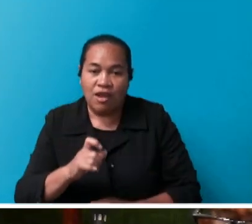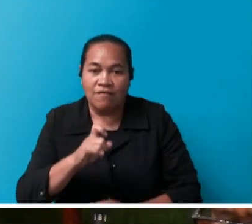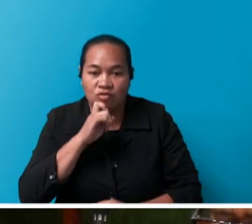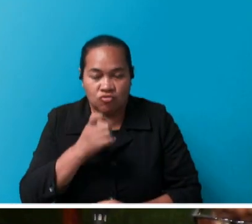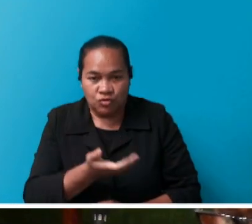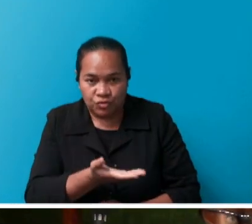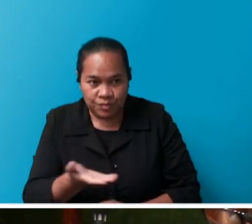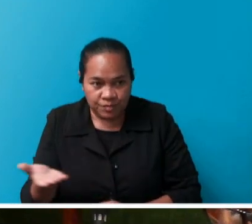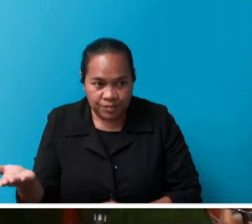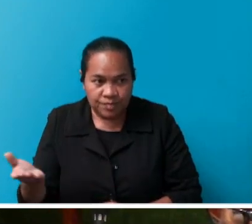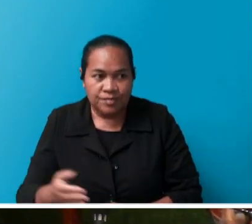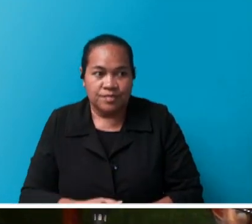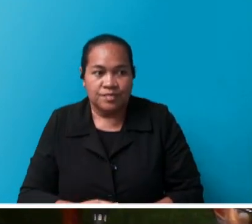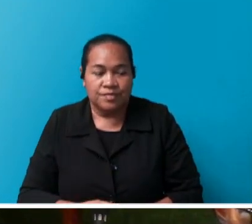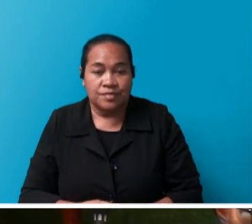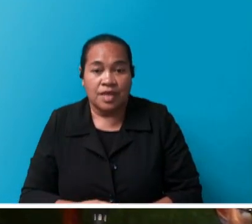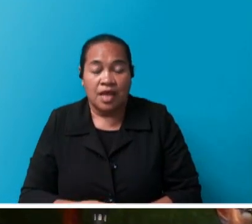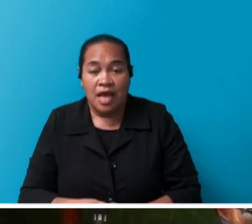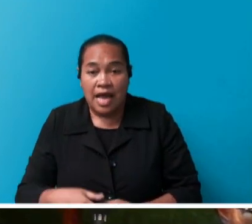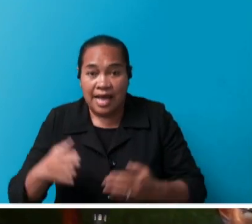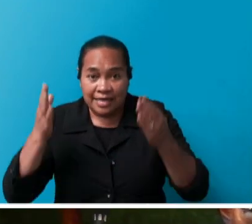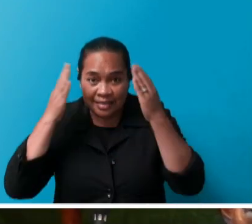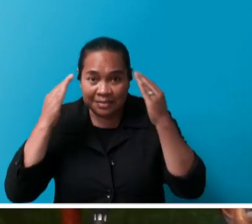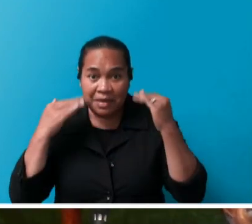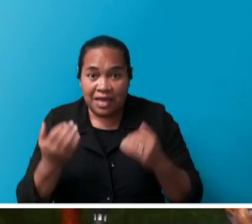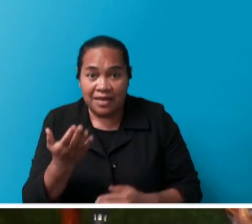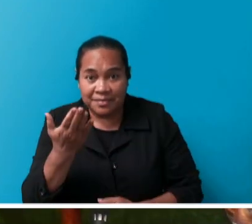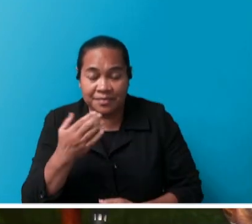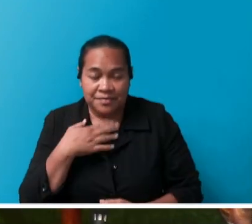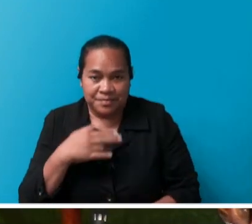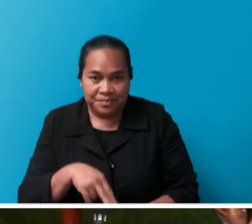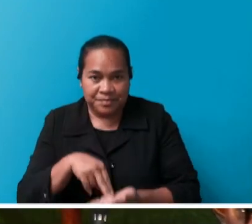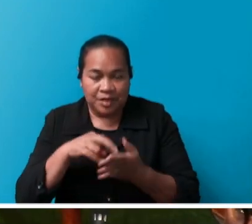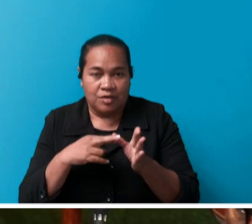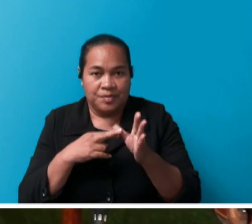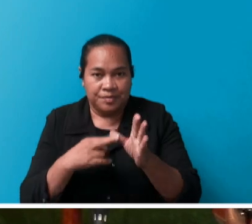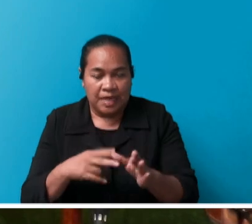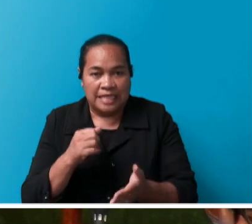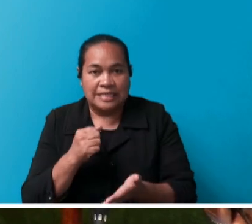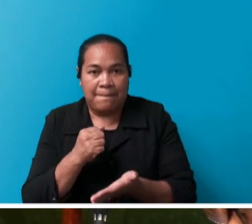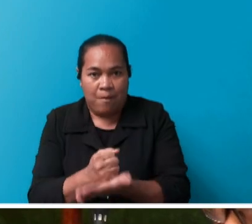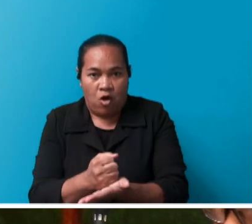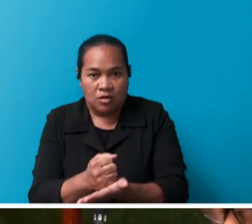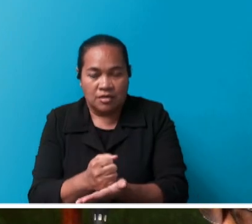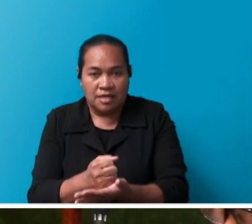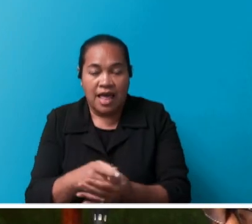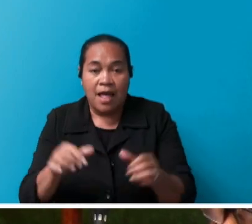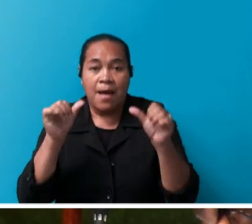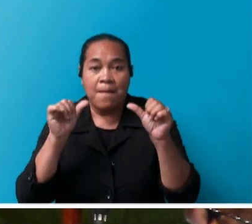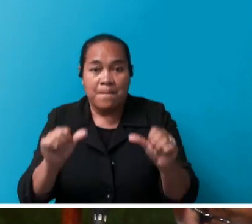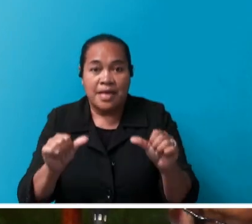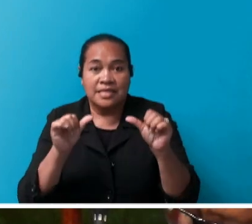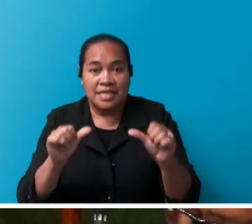all. Honorable Speaker, sir, I rise to respond and support His Excellency the